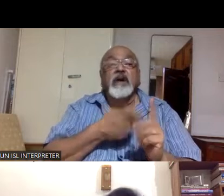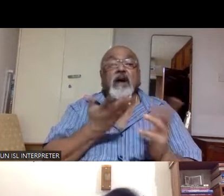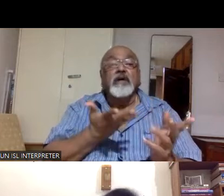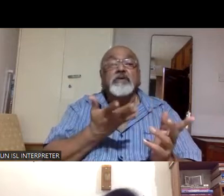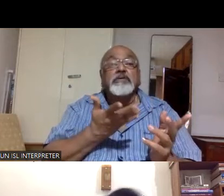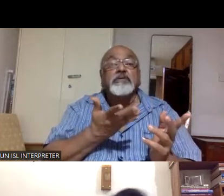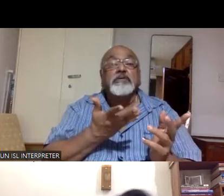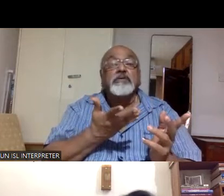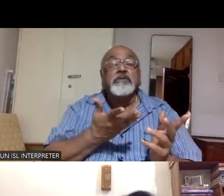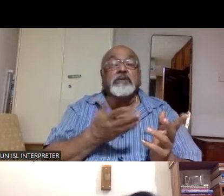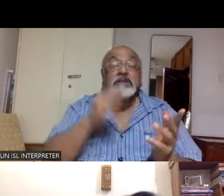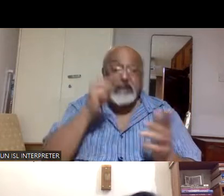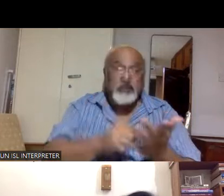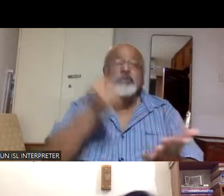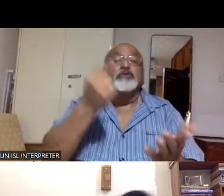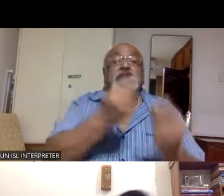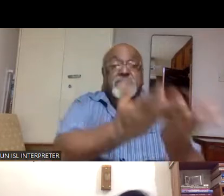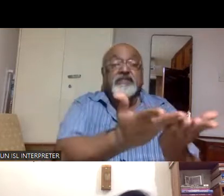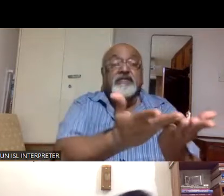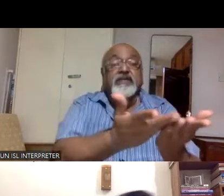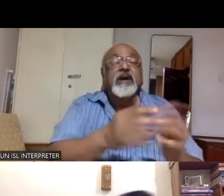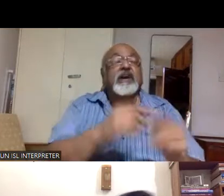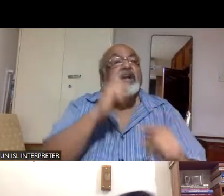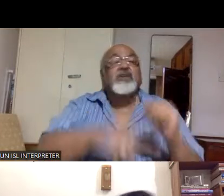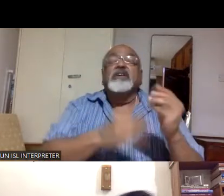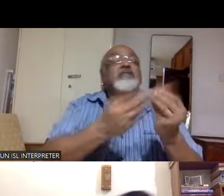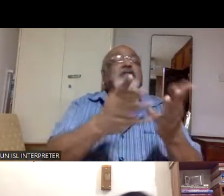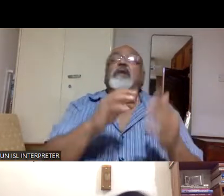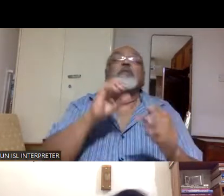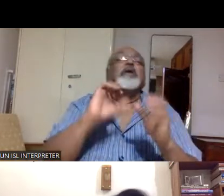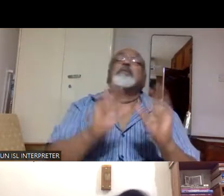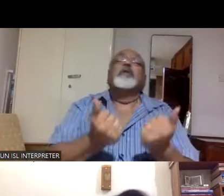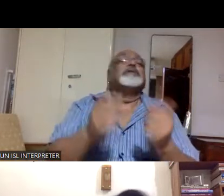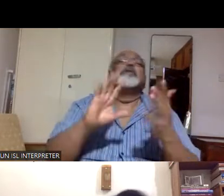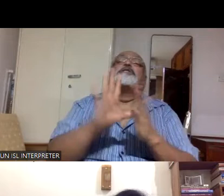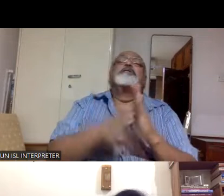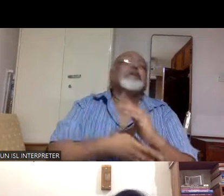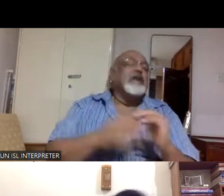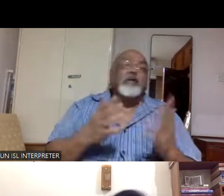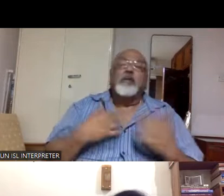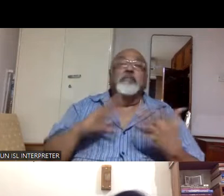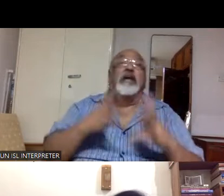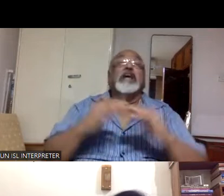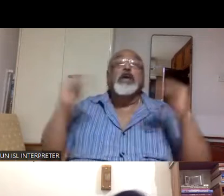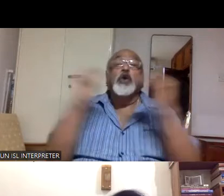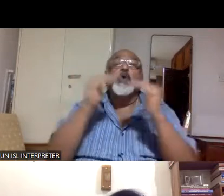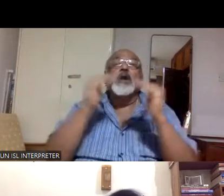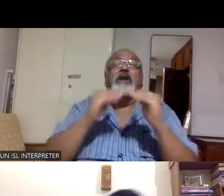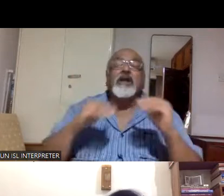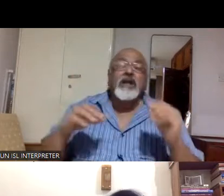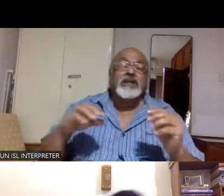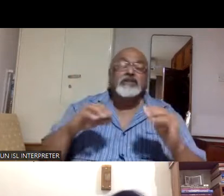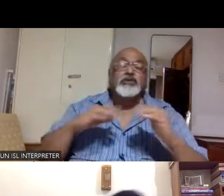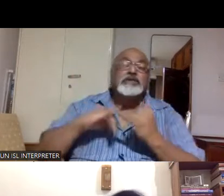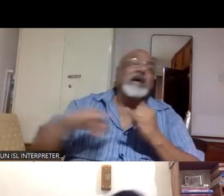get this opportunity. It will not be possible for us to create an equal hierarchy.